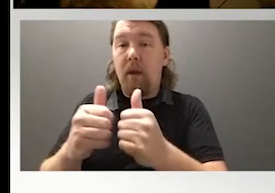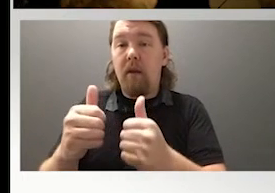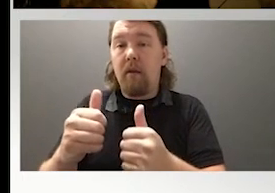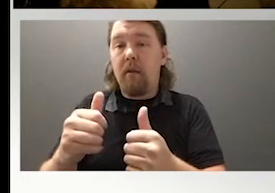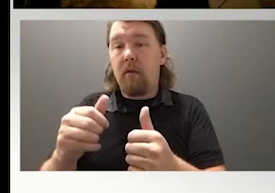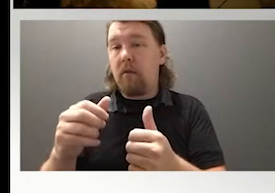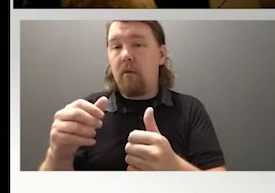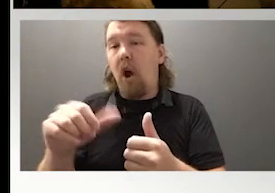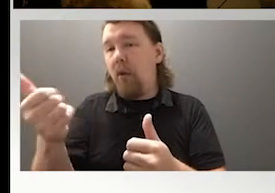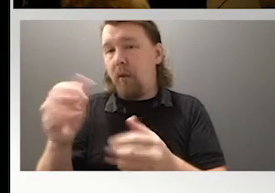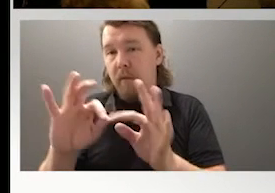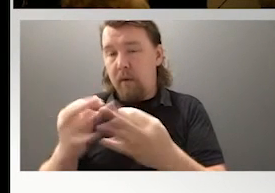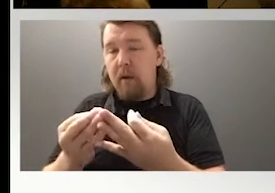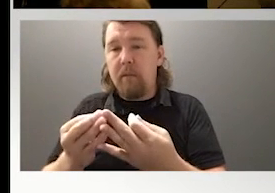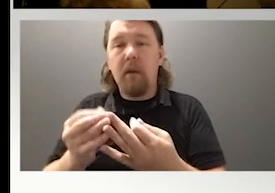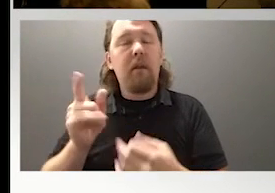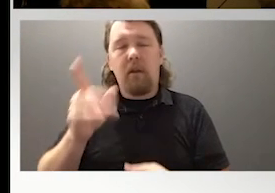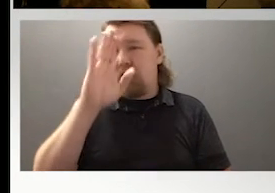waiver.